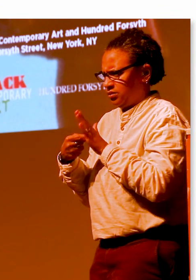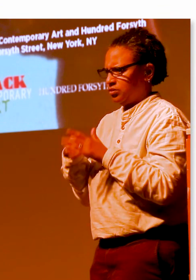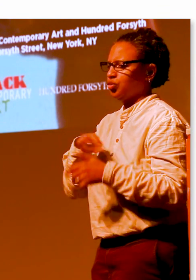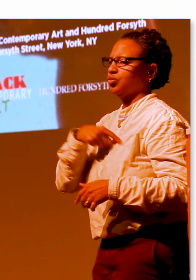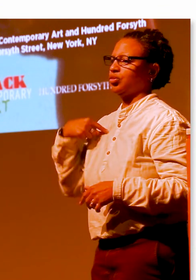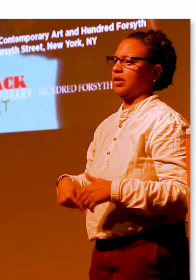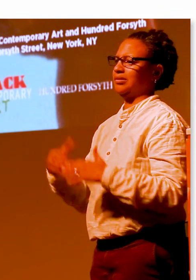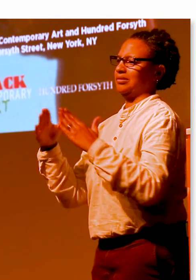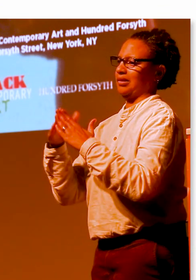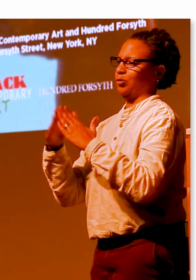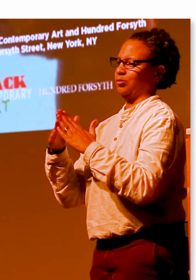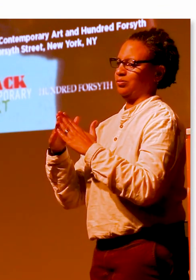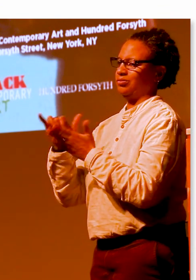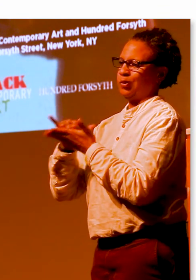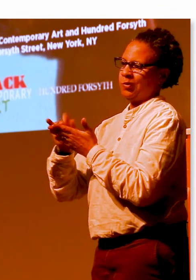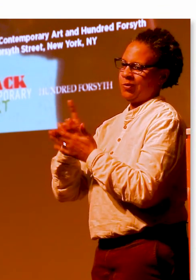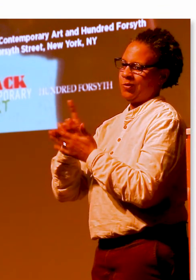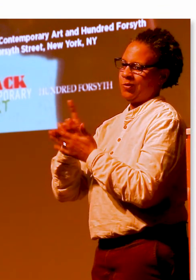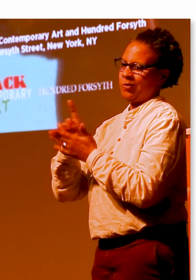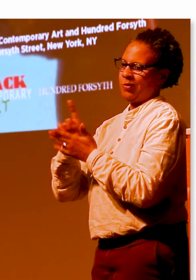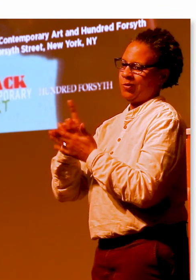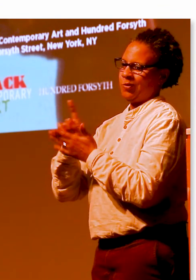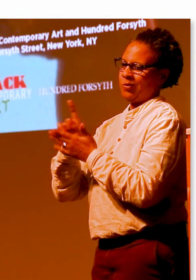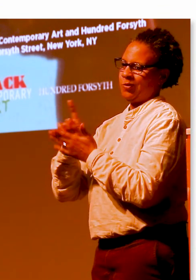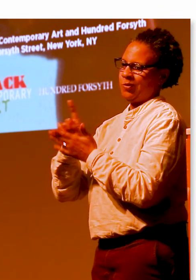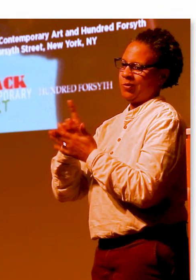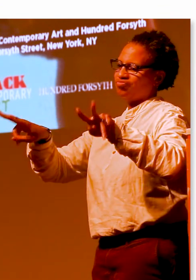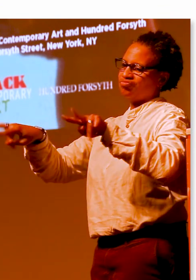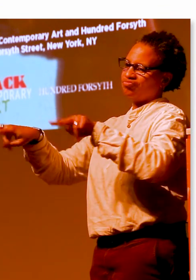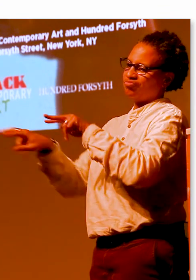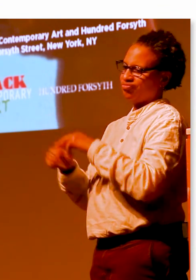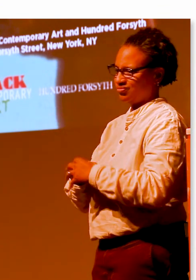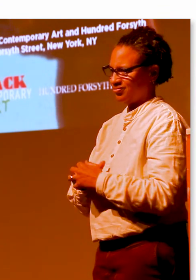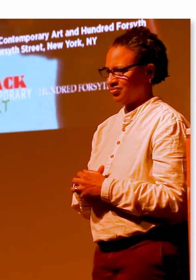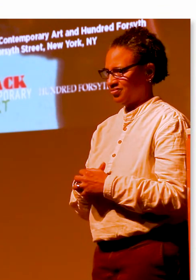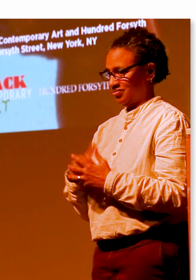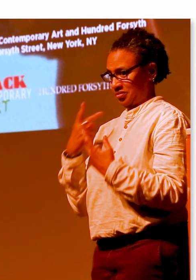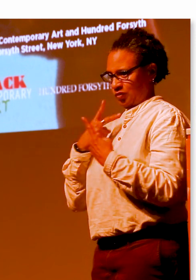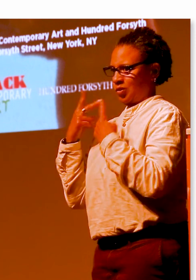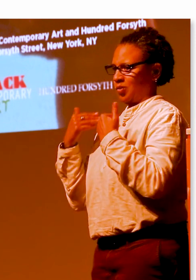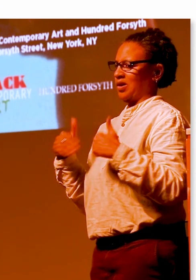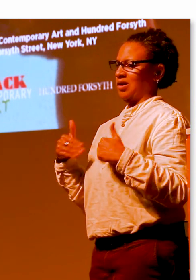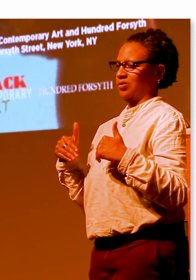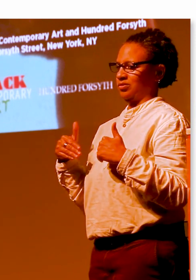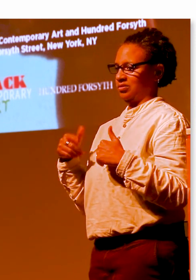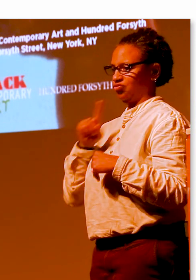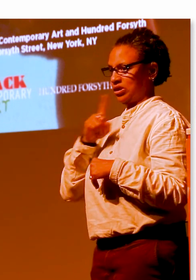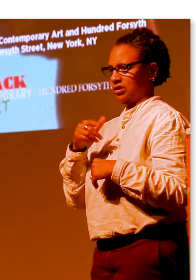I know now, I think it really is about not only presenting information, but also really providing invitation.